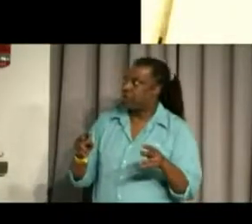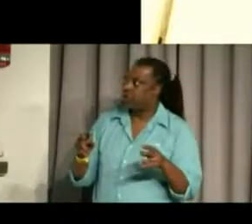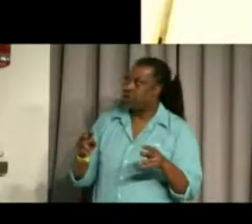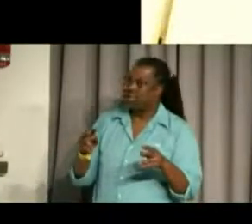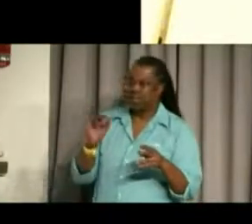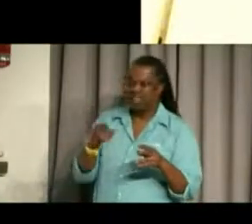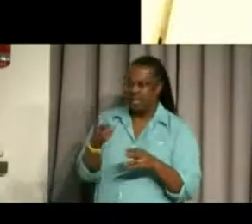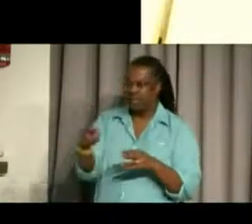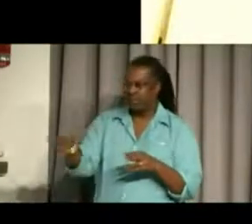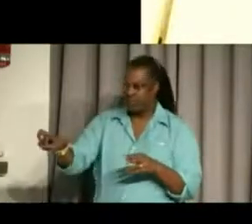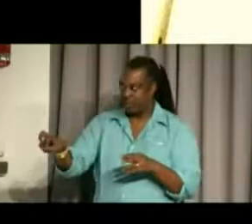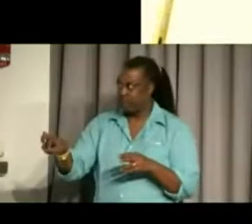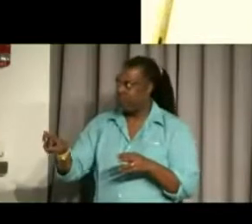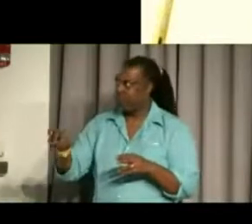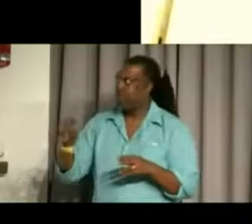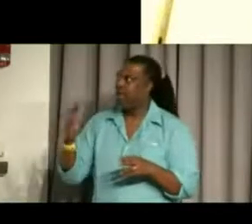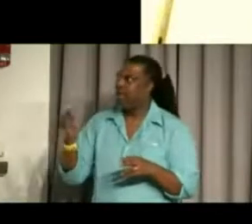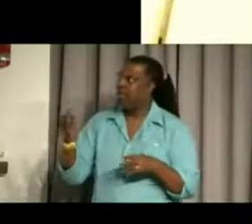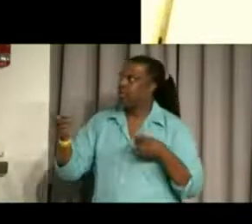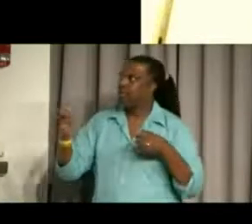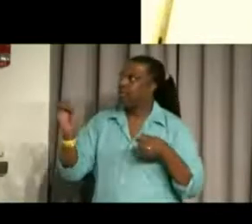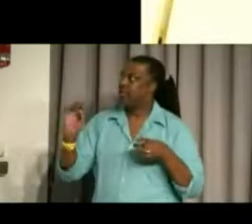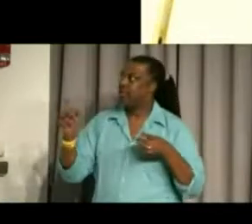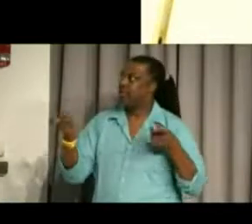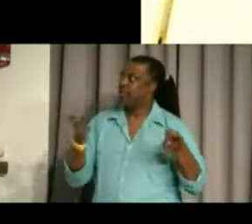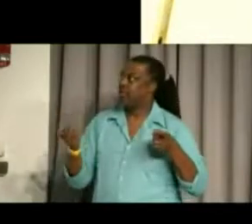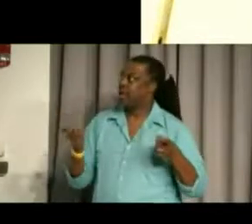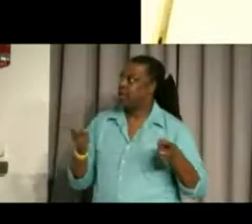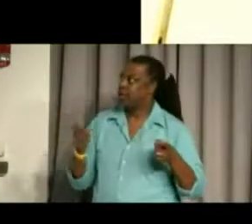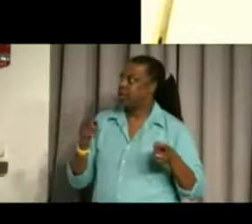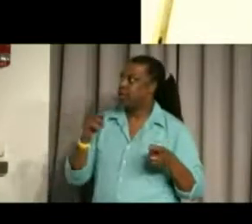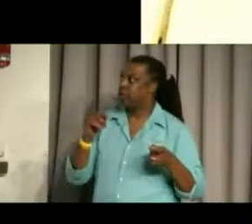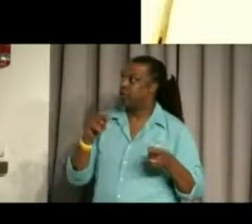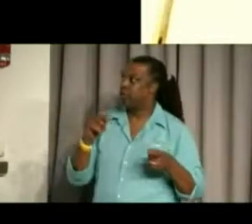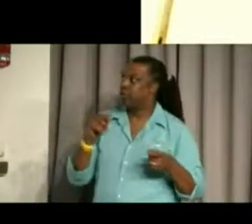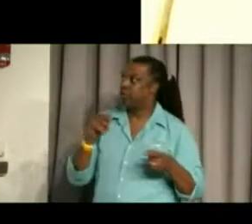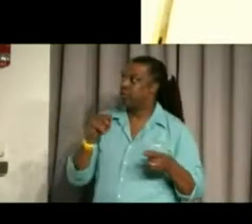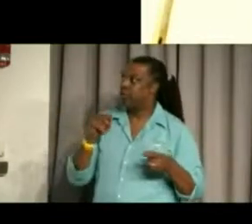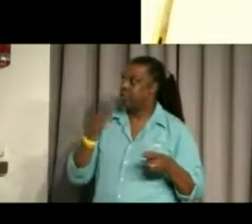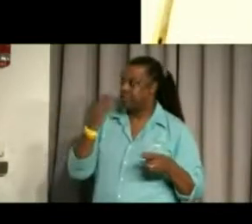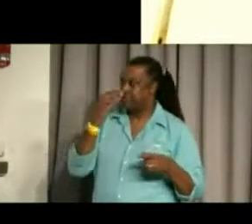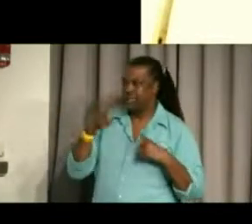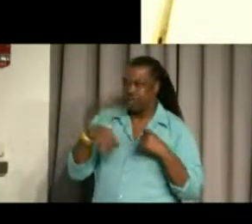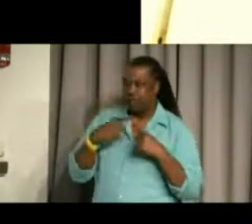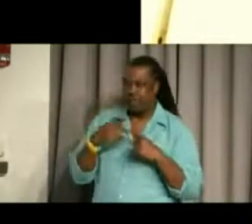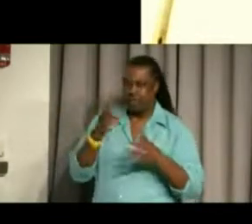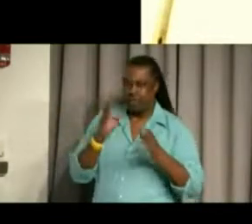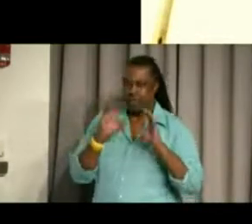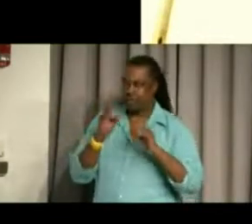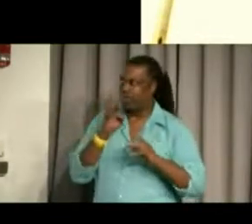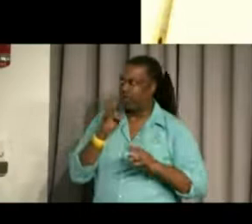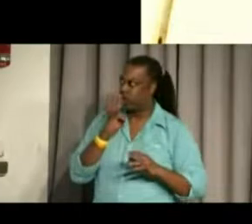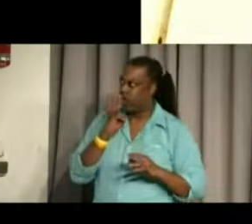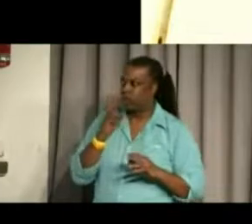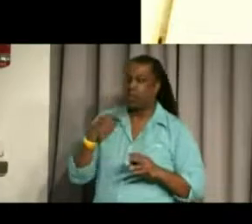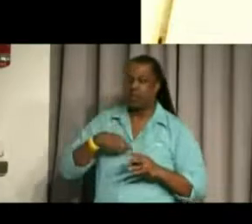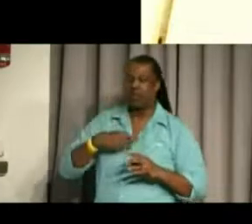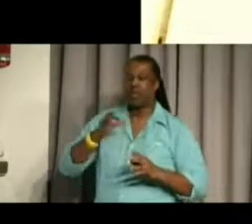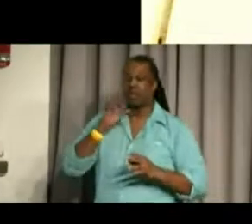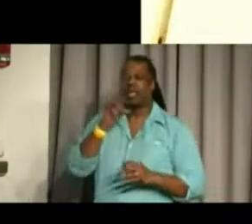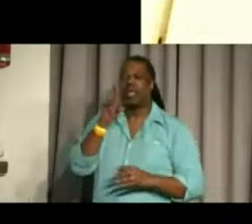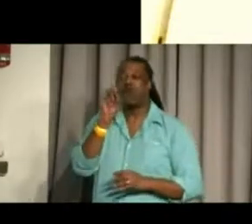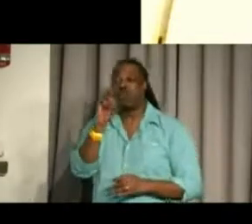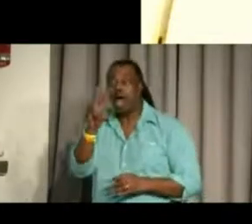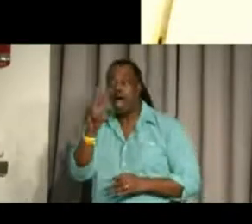that switch. And the emergency manager did not even treat the water. So we were drinking raw, untreated